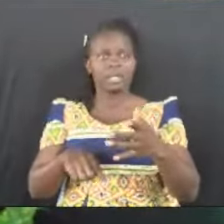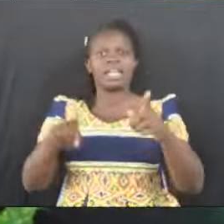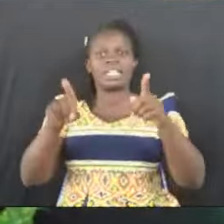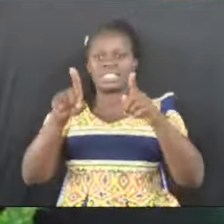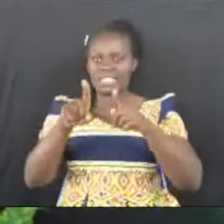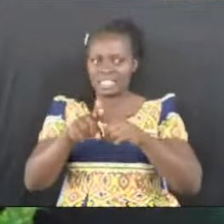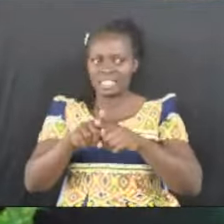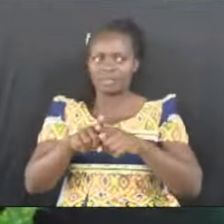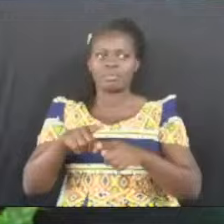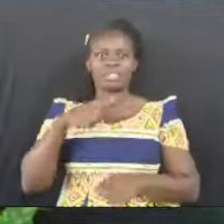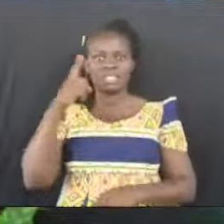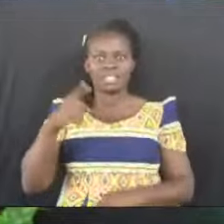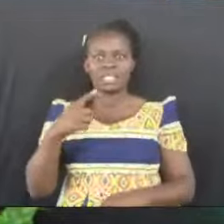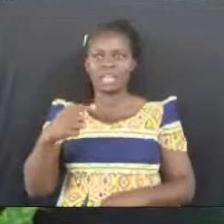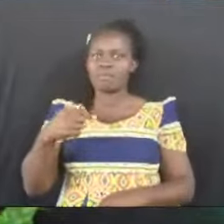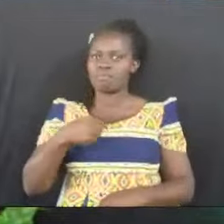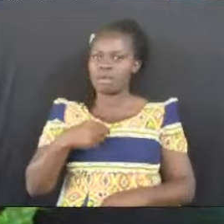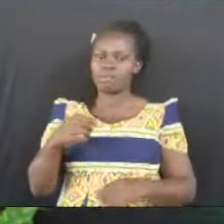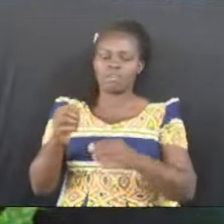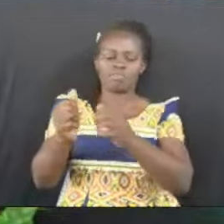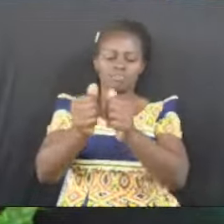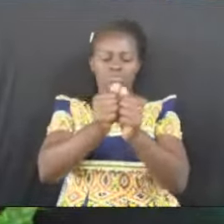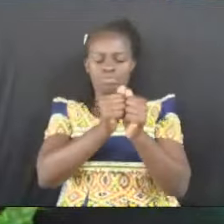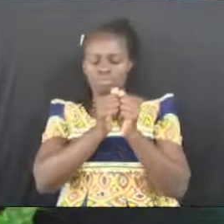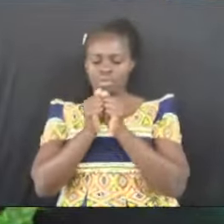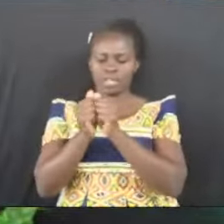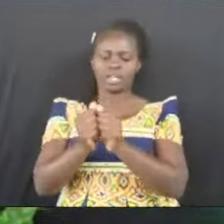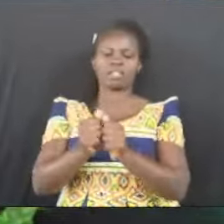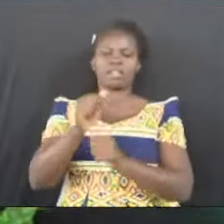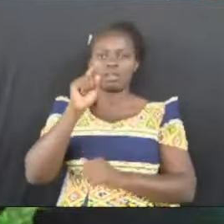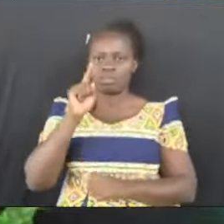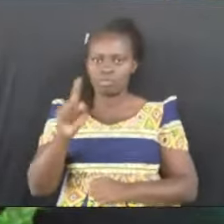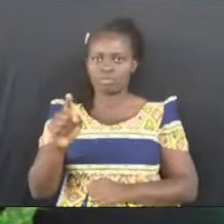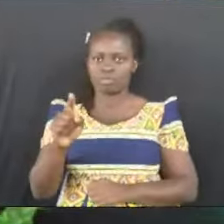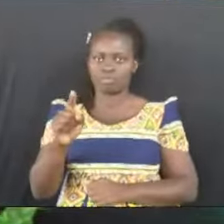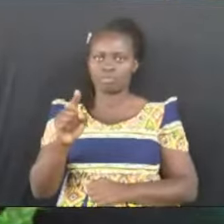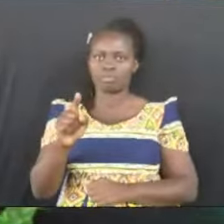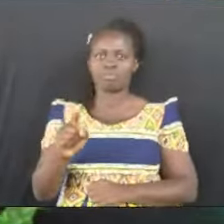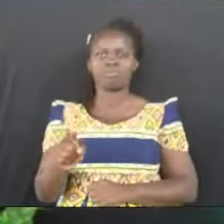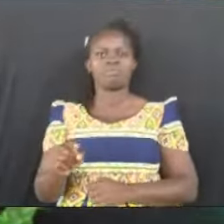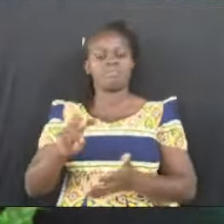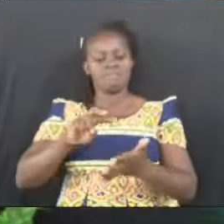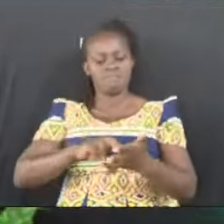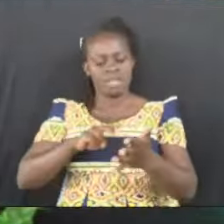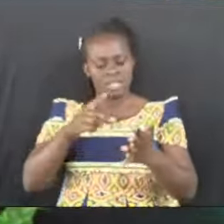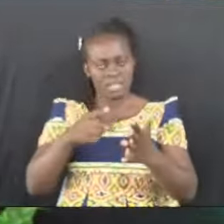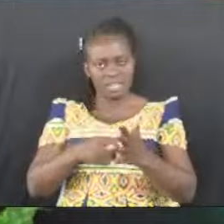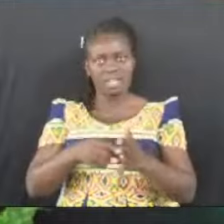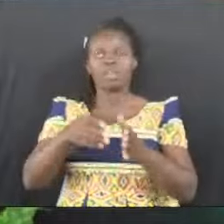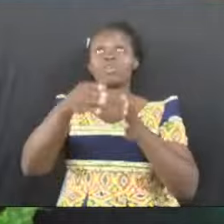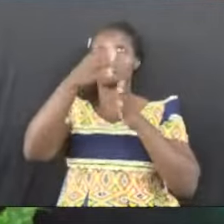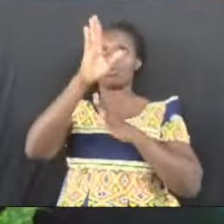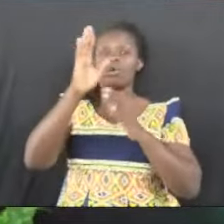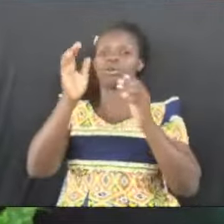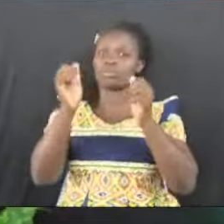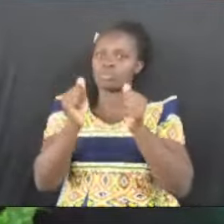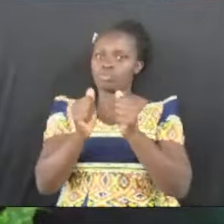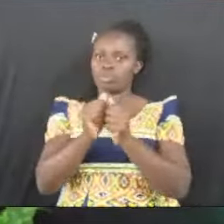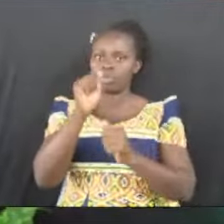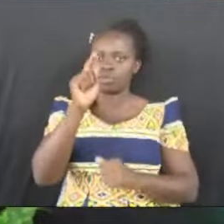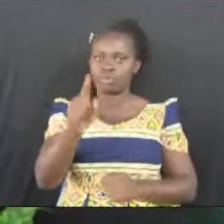with you. So the Emmanuel, God with us, here, he promises that he will fulfill